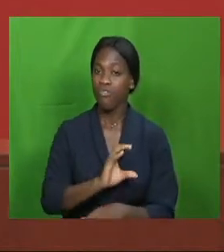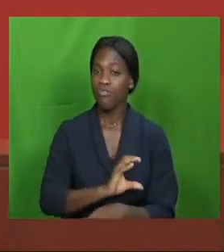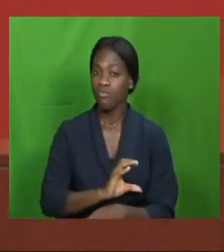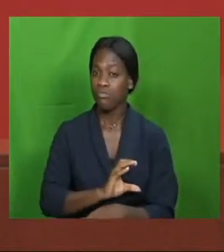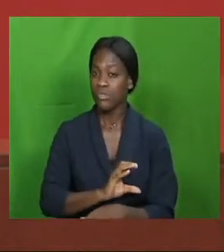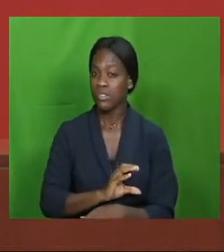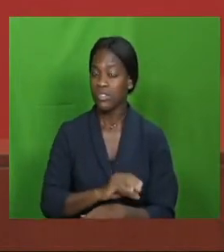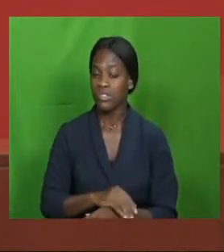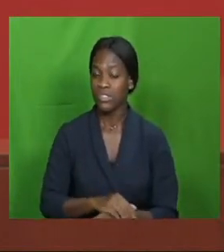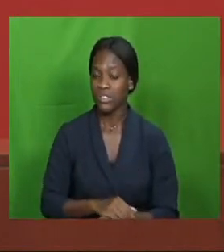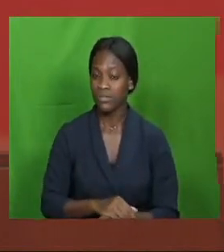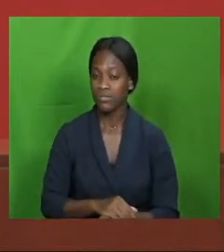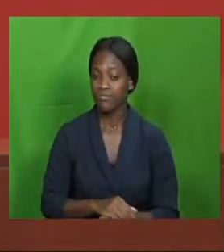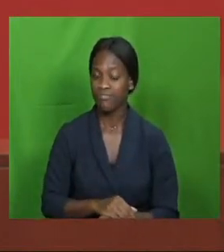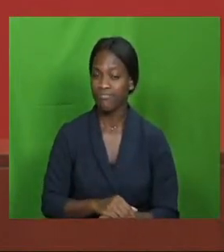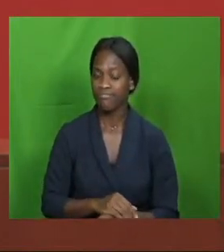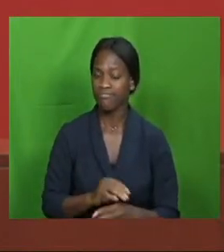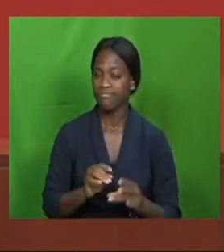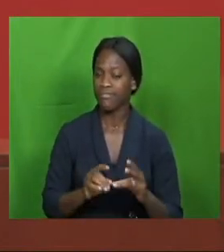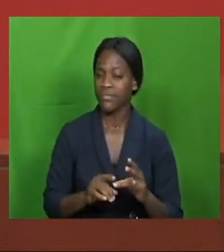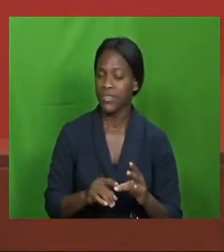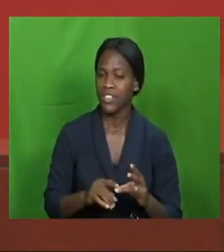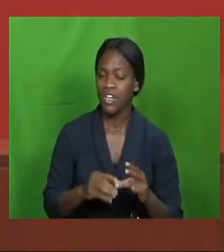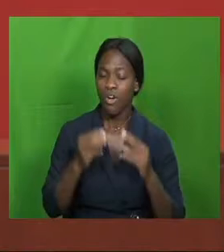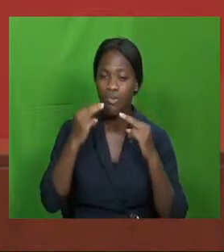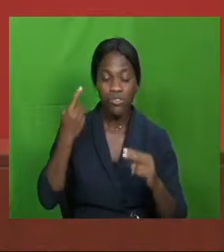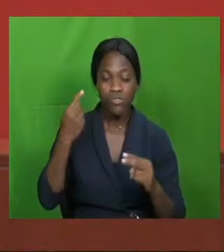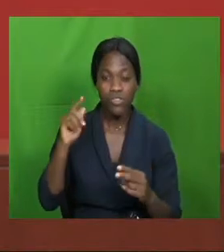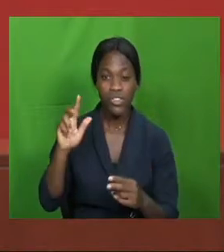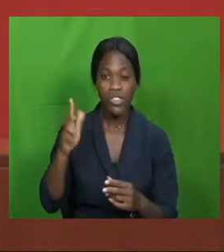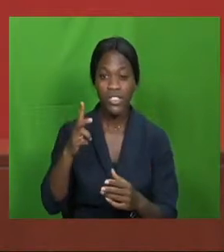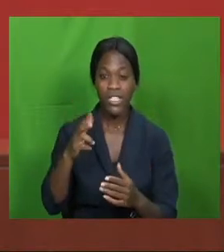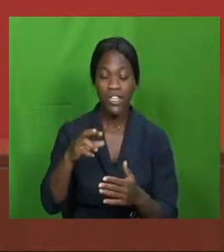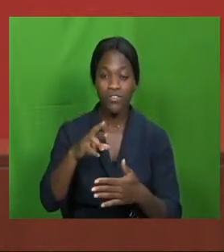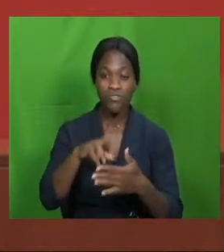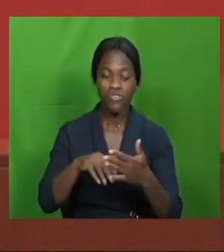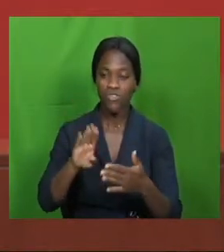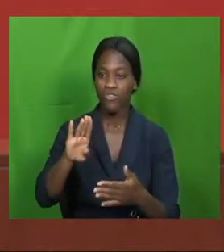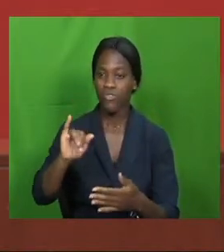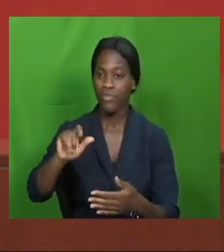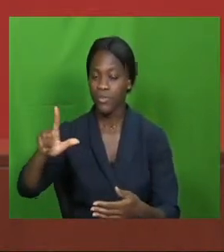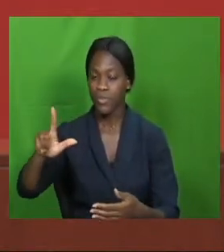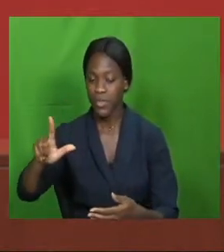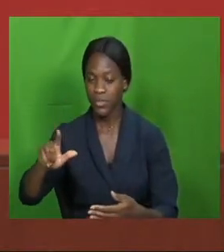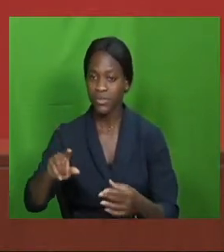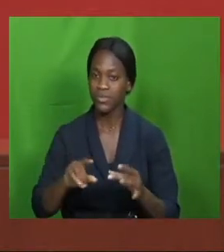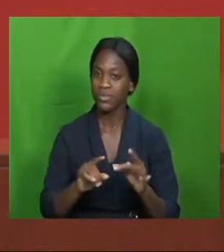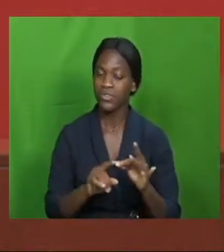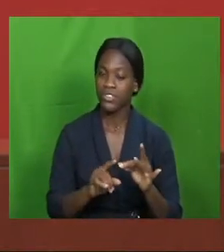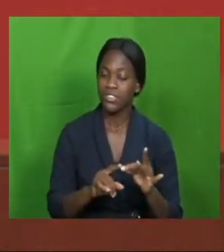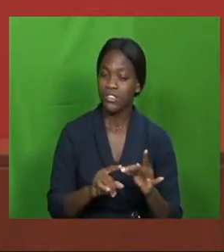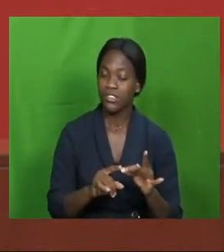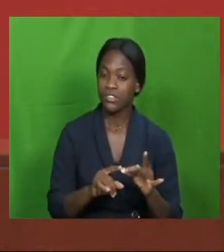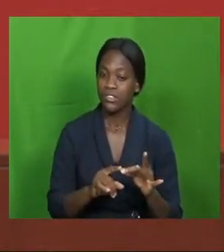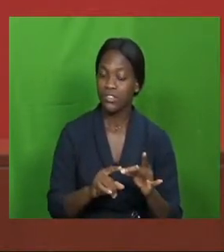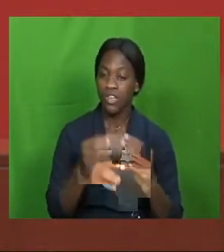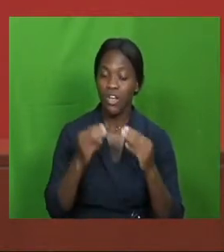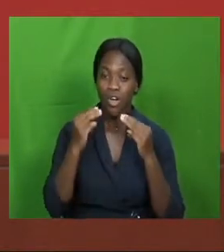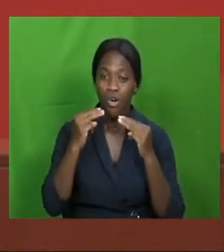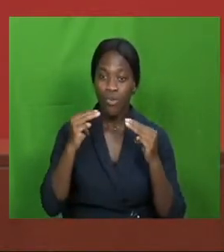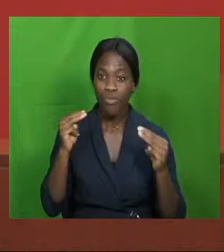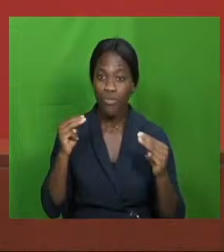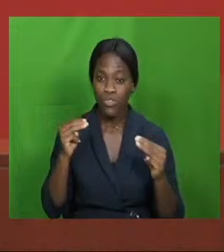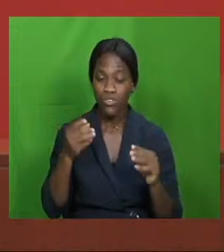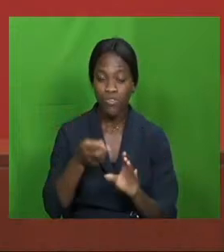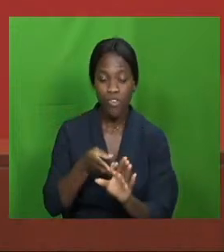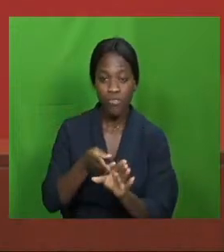G, a motion for the third reading of a bill. H, a motion for the